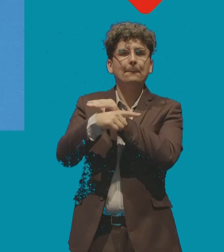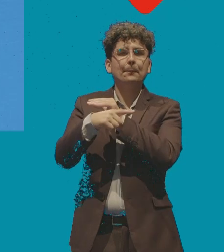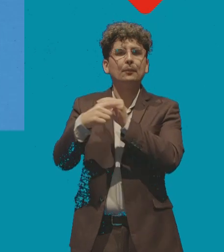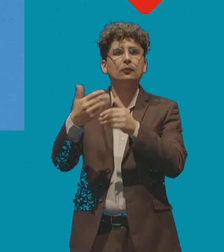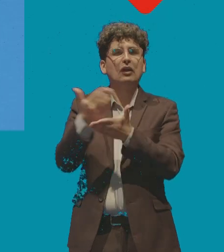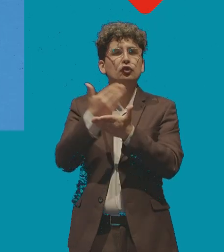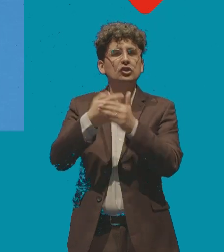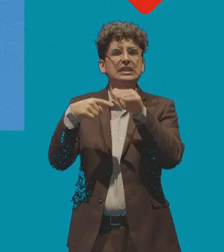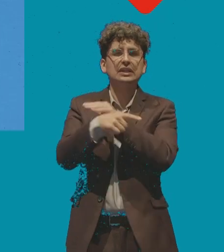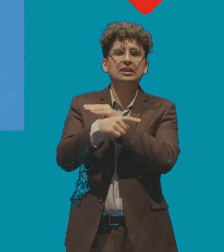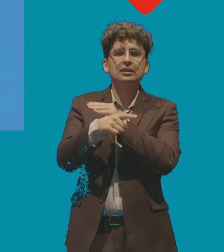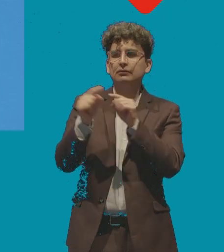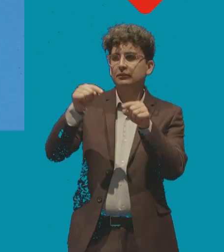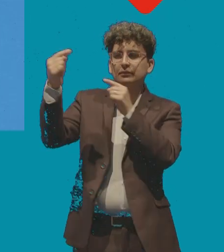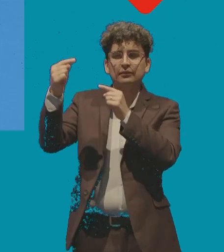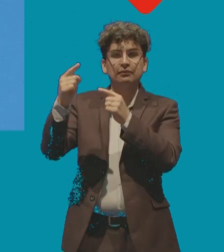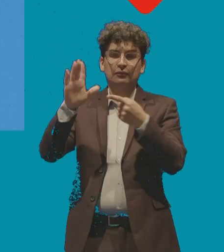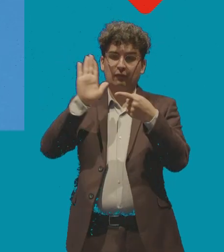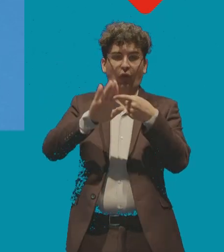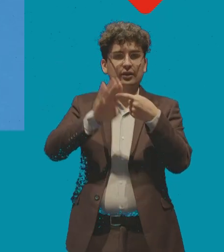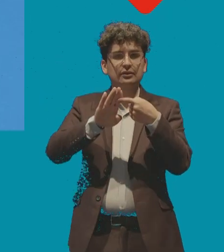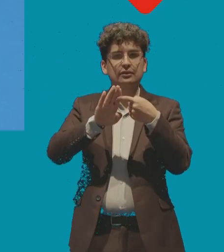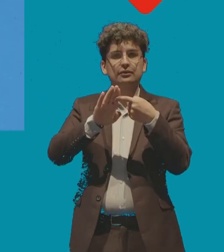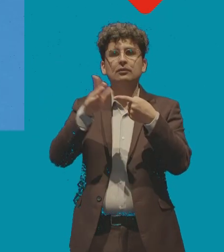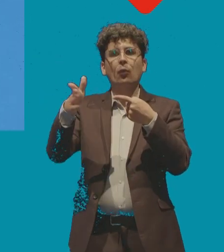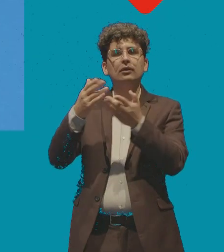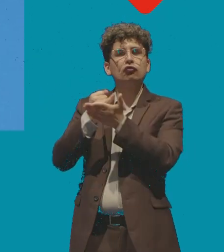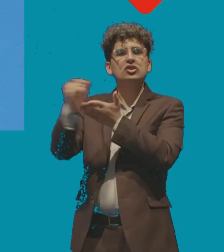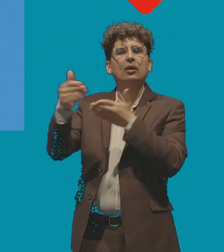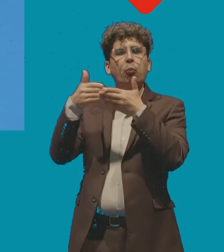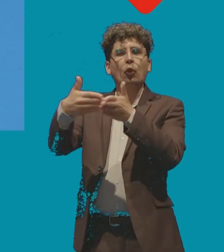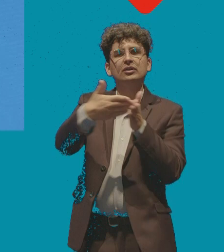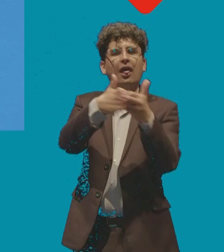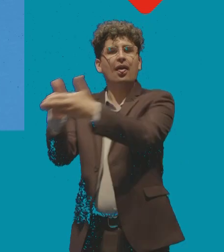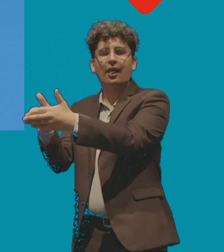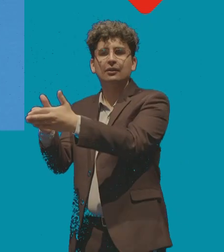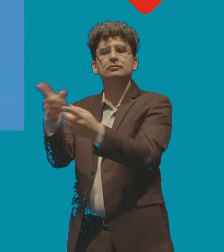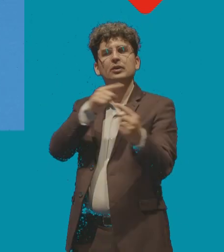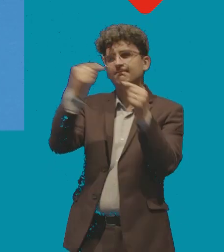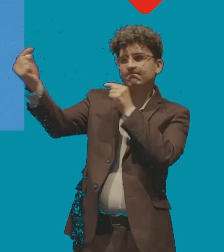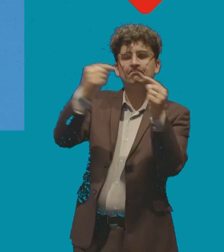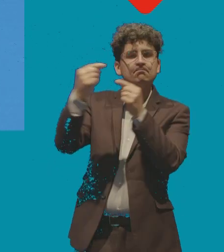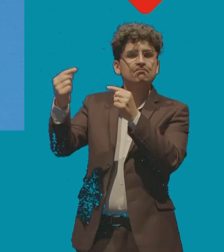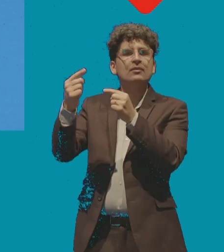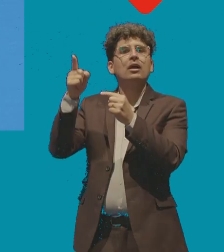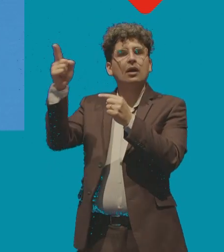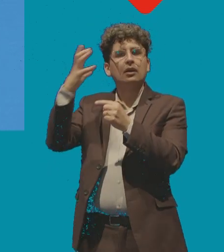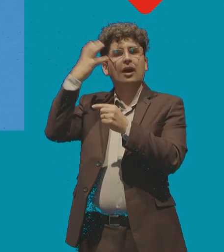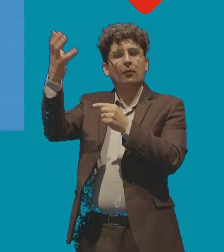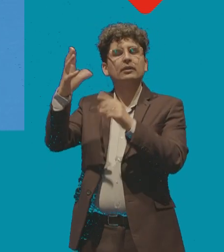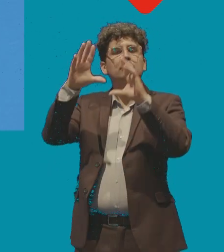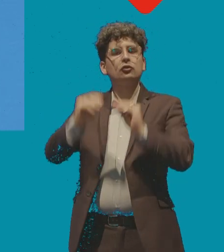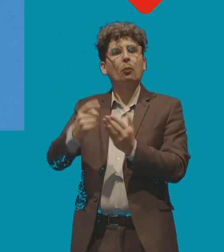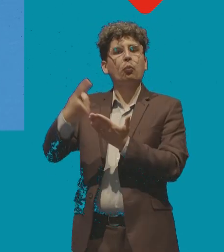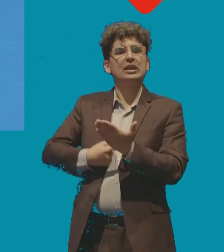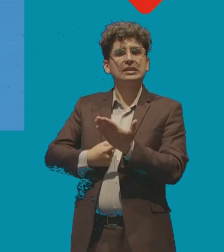refugees. First, we took a stand against the despicable plans to turn back boats. Our members fought back, and thanks to the pressure, the government ditched the